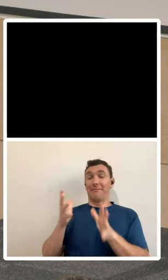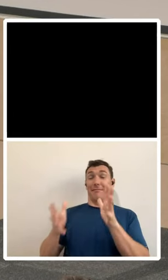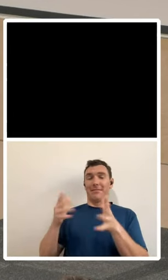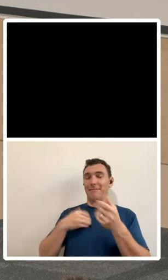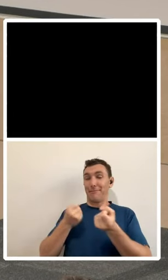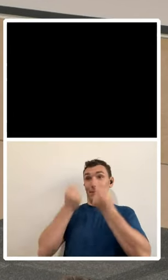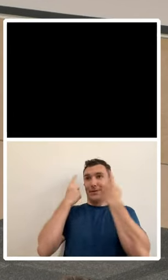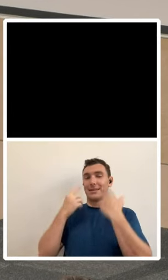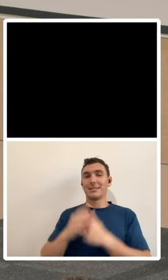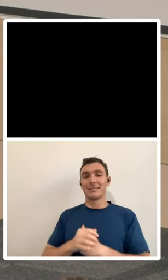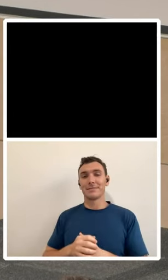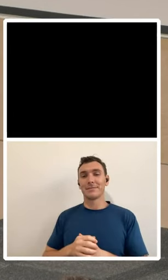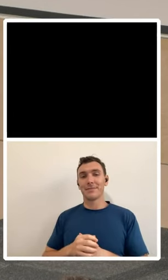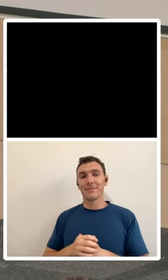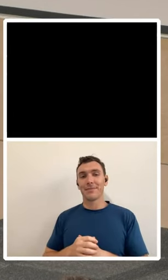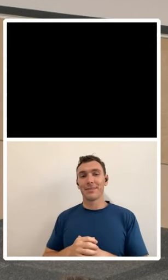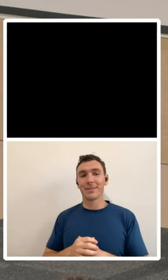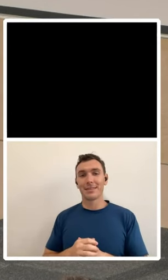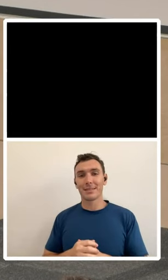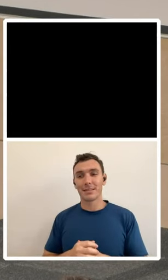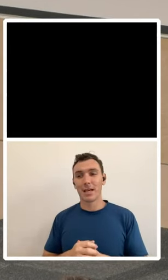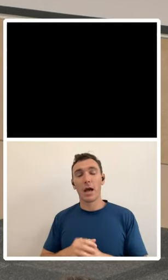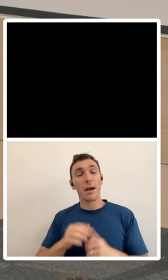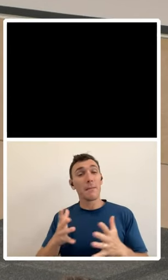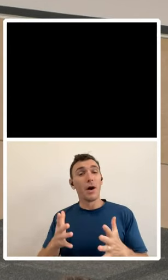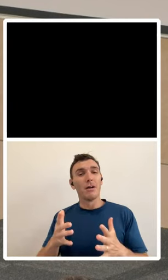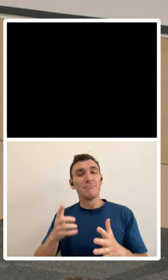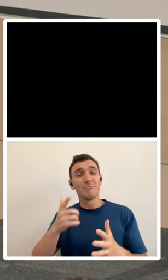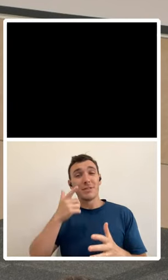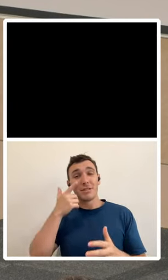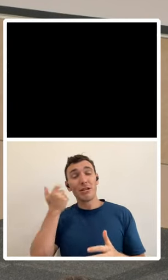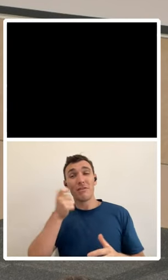weird way. Like maths people are a bit weird, and I suppose I'm a bit weird.